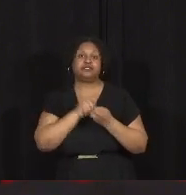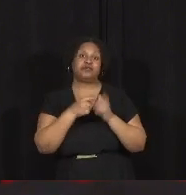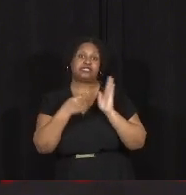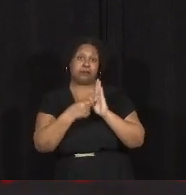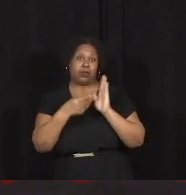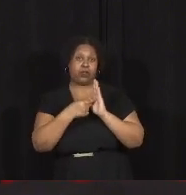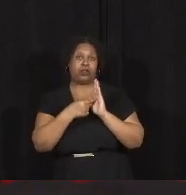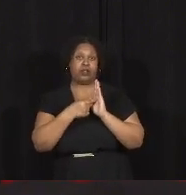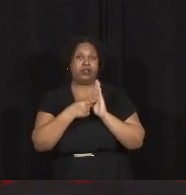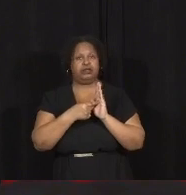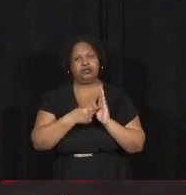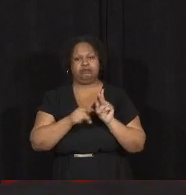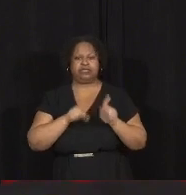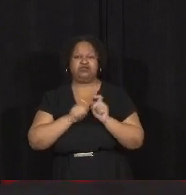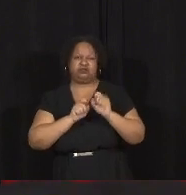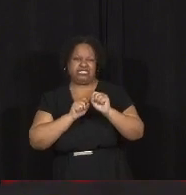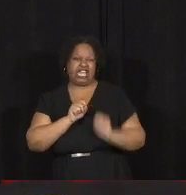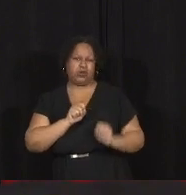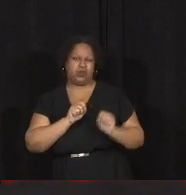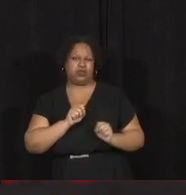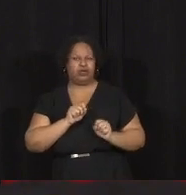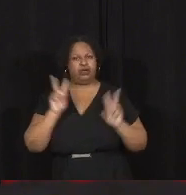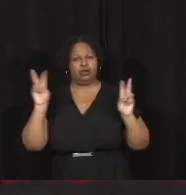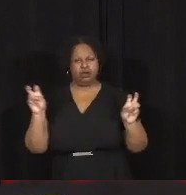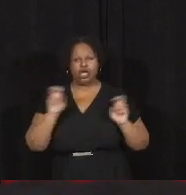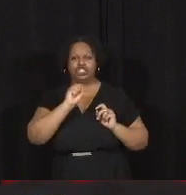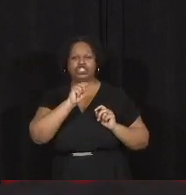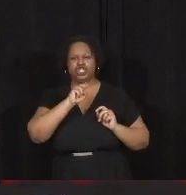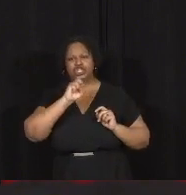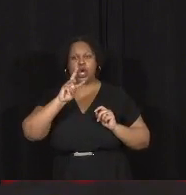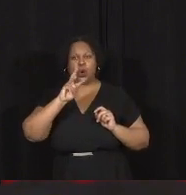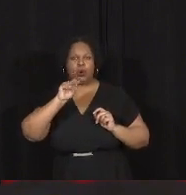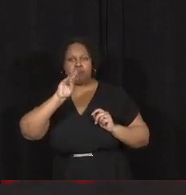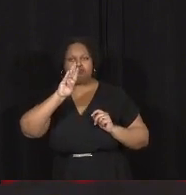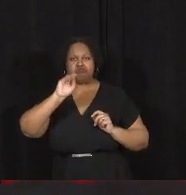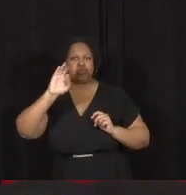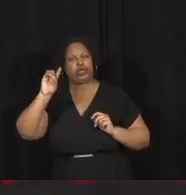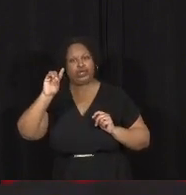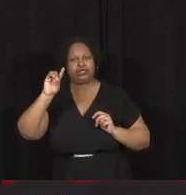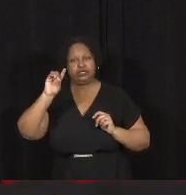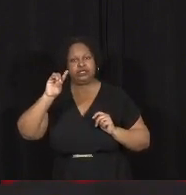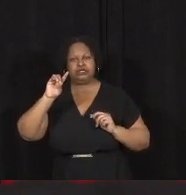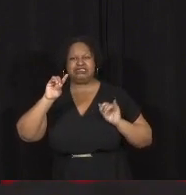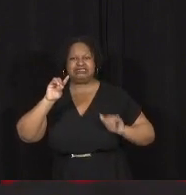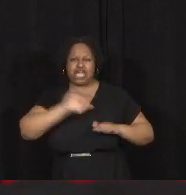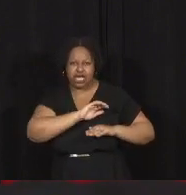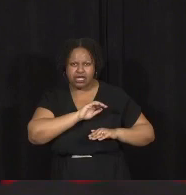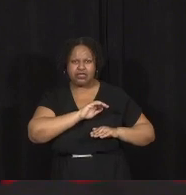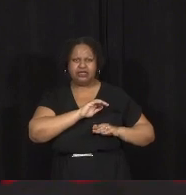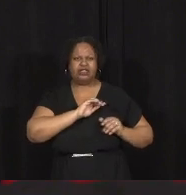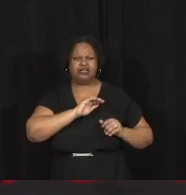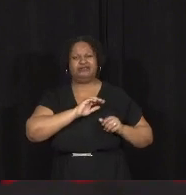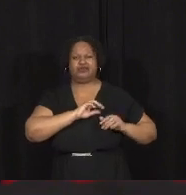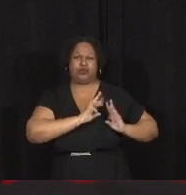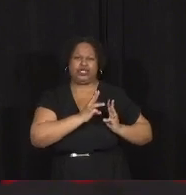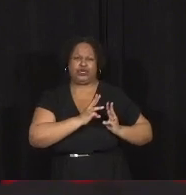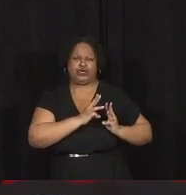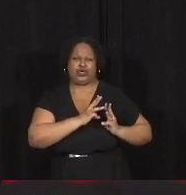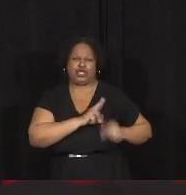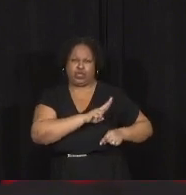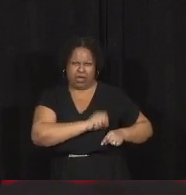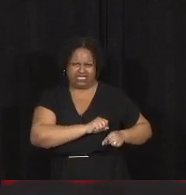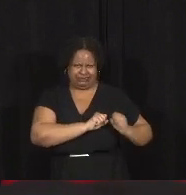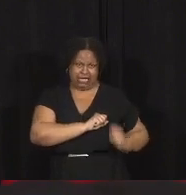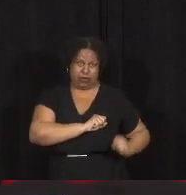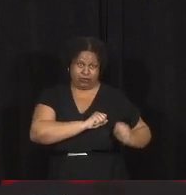snowbirds, who many of whom overwinter in the United States and then travel back